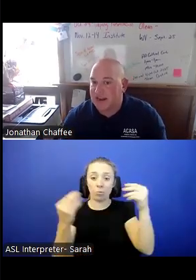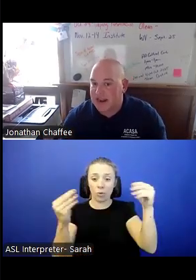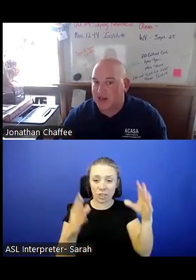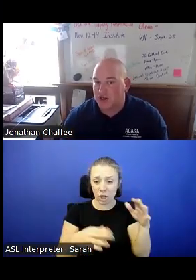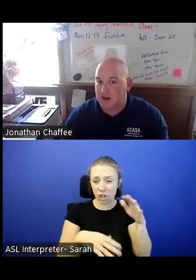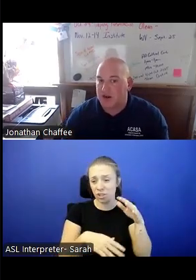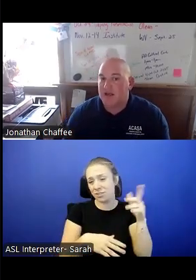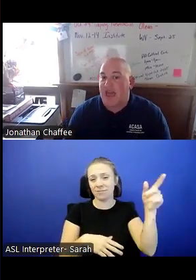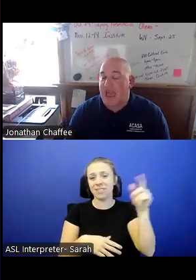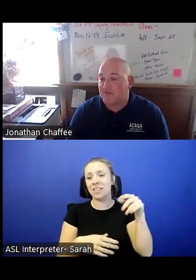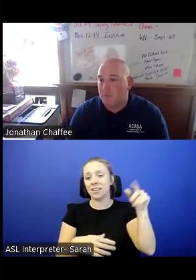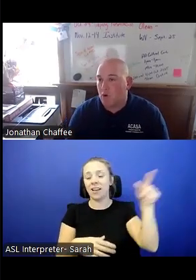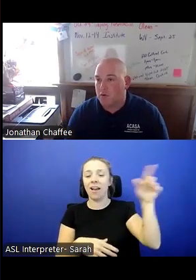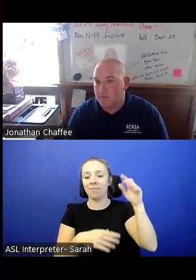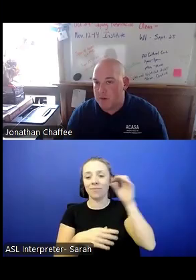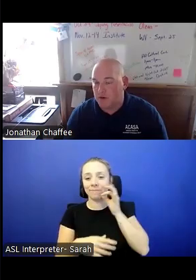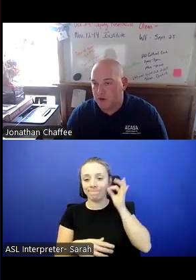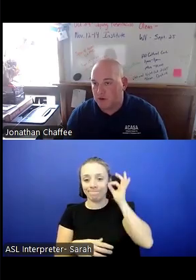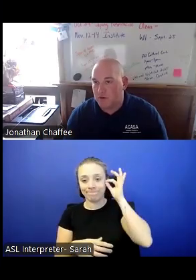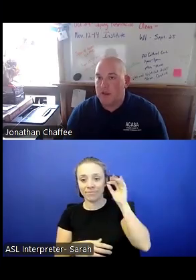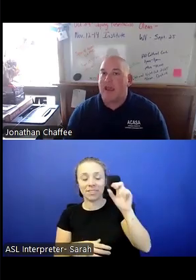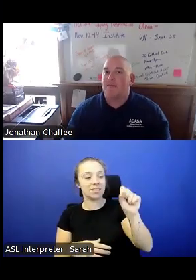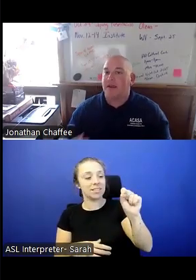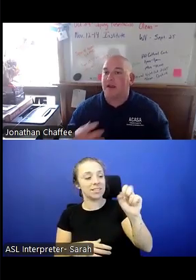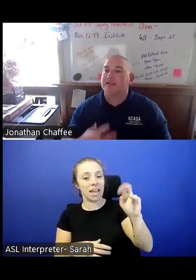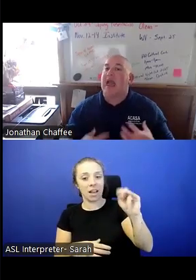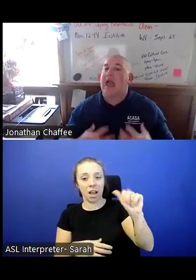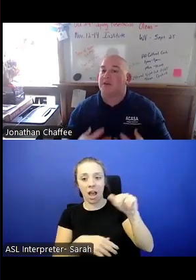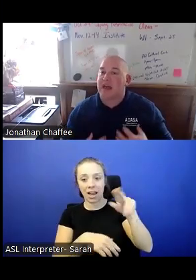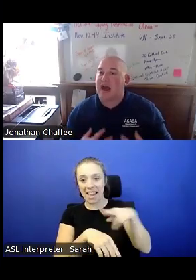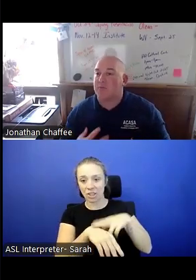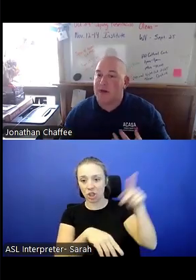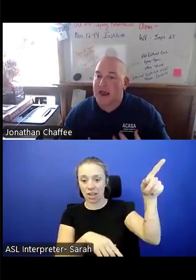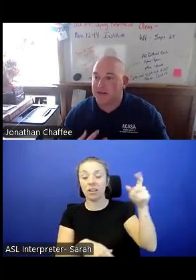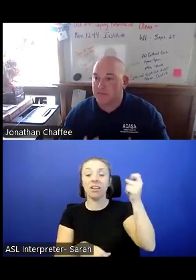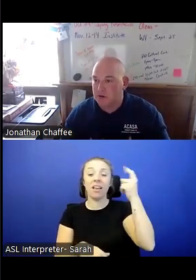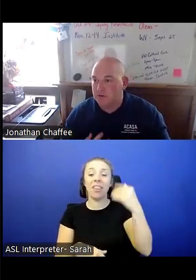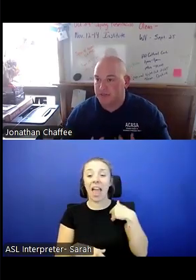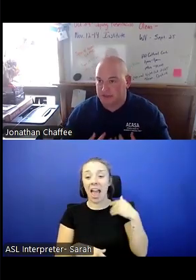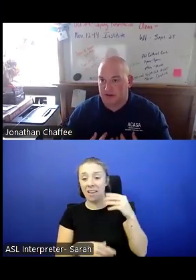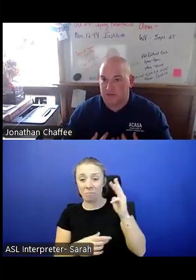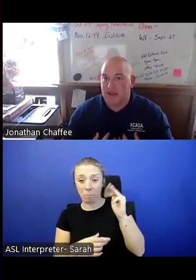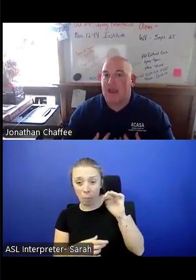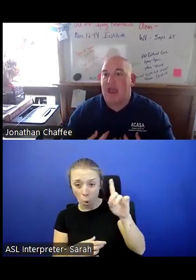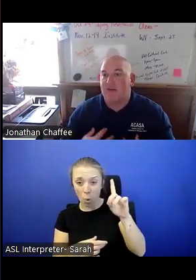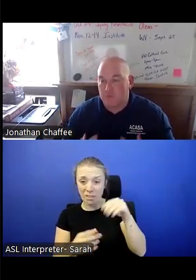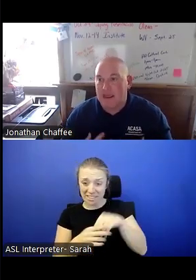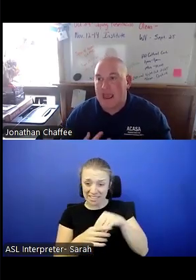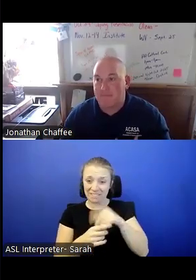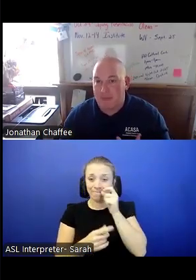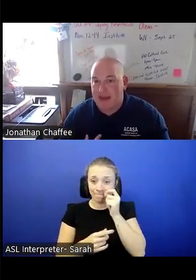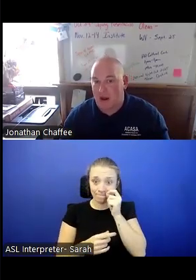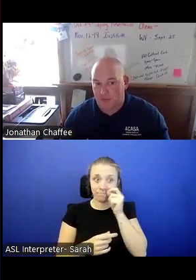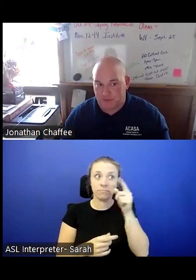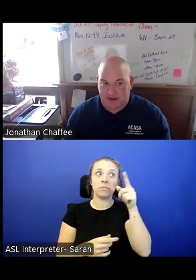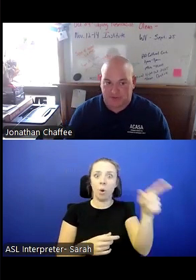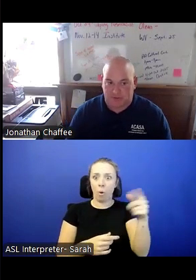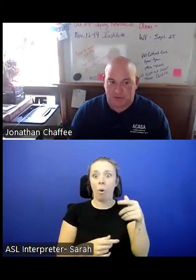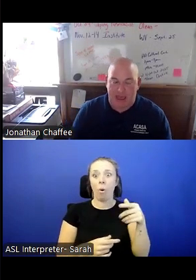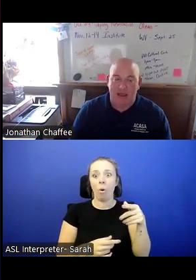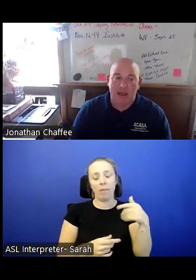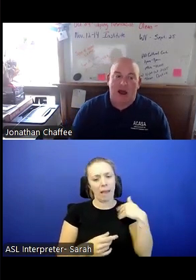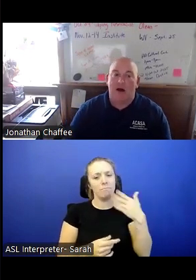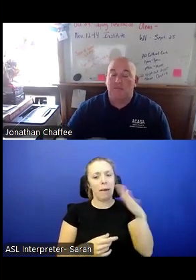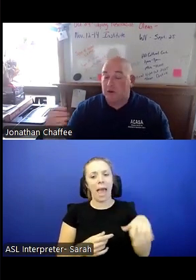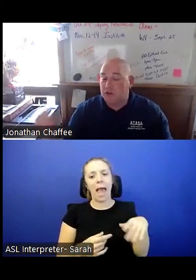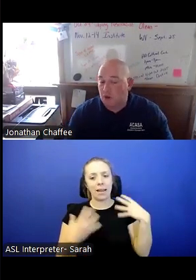Seneca Nation that have mold or mildew, and because they have a compromised immune system, have really had bad health effects from